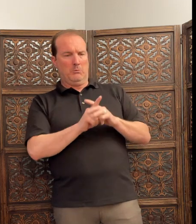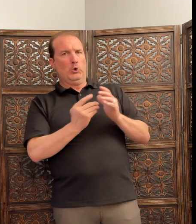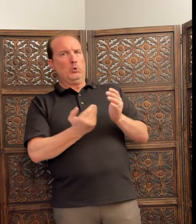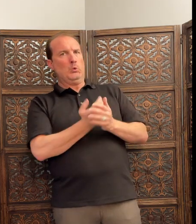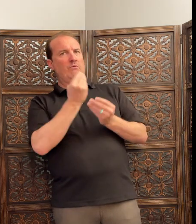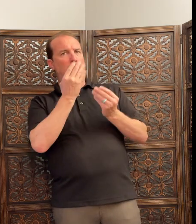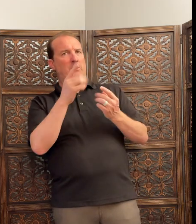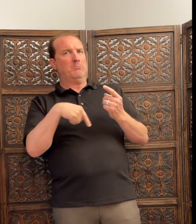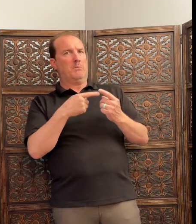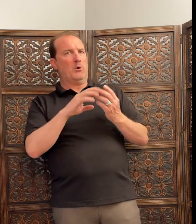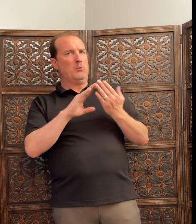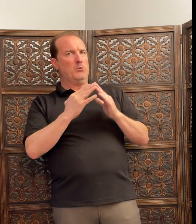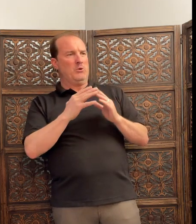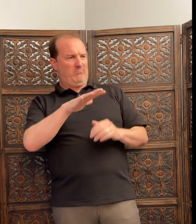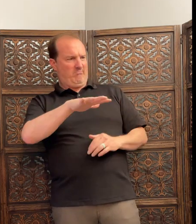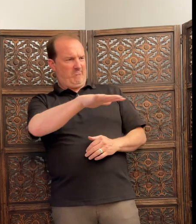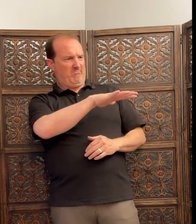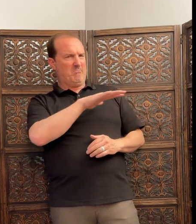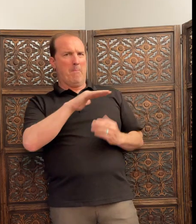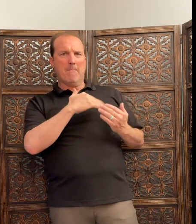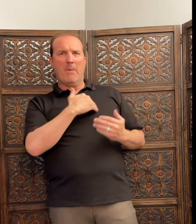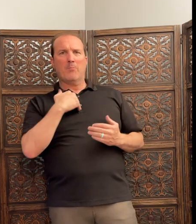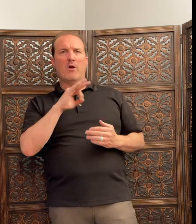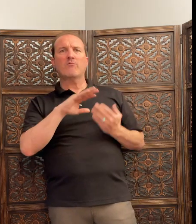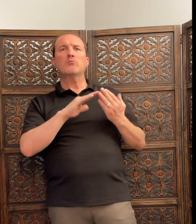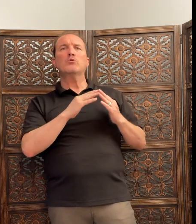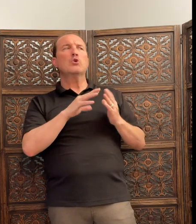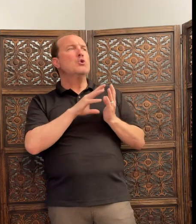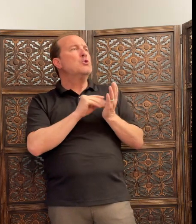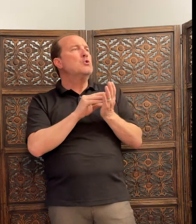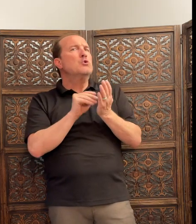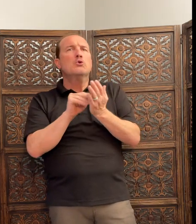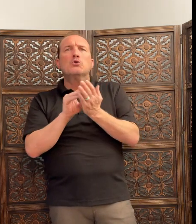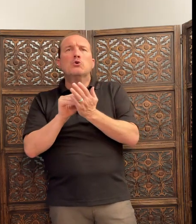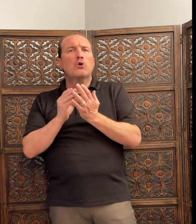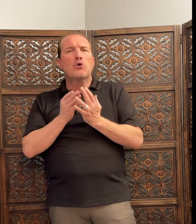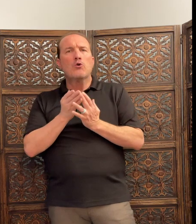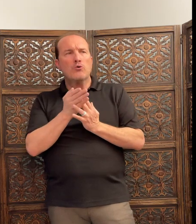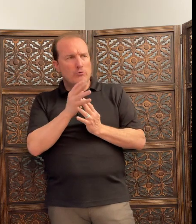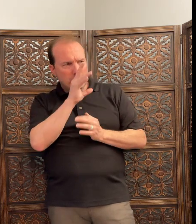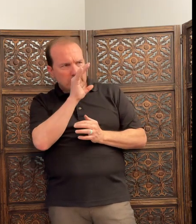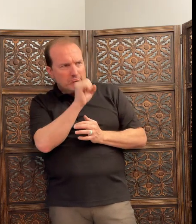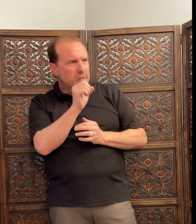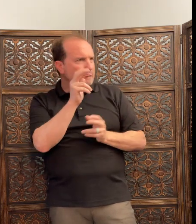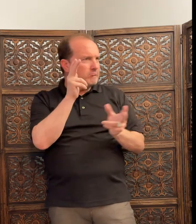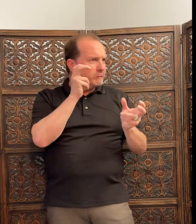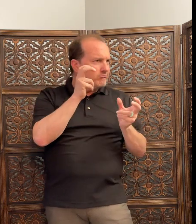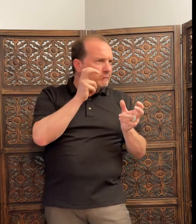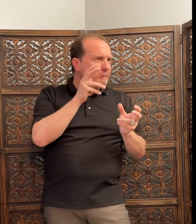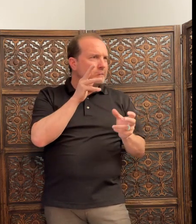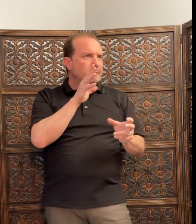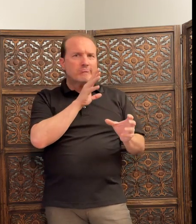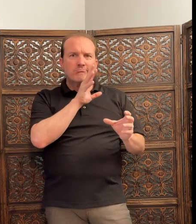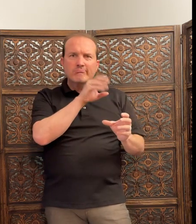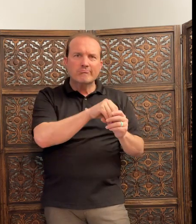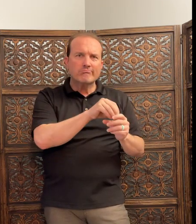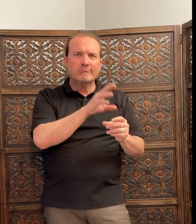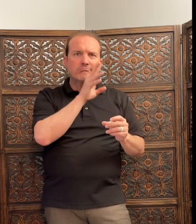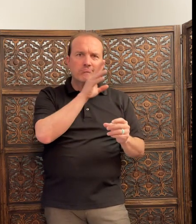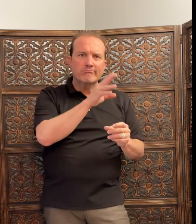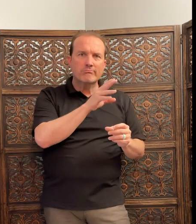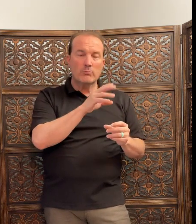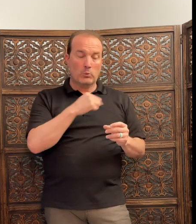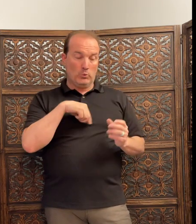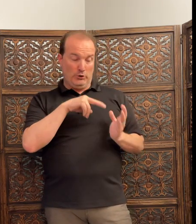the community. These are community members who continuously learn something new about the other through the process of engagement. And